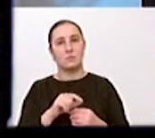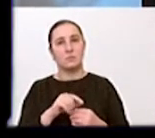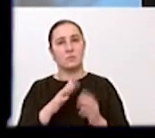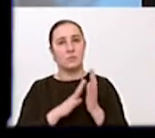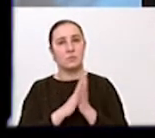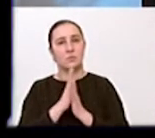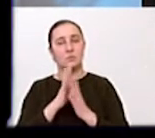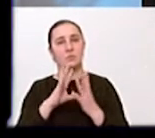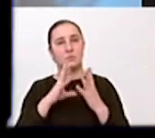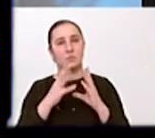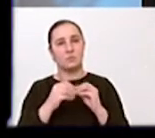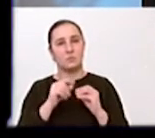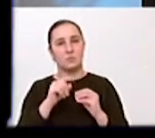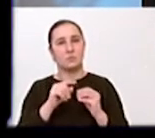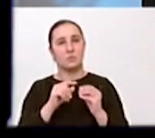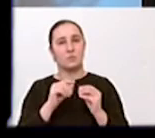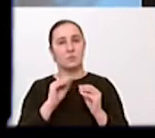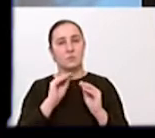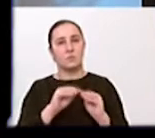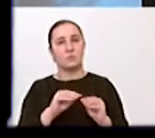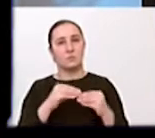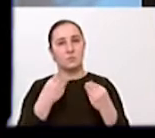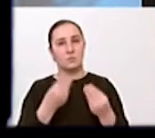o'z jarayonini qo'yib berdik.